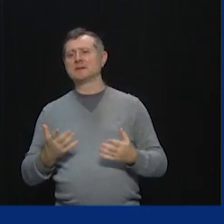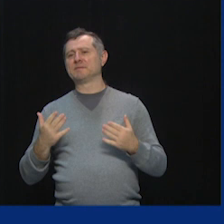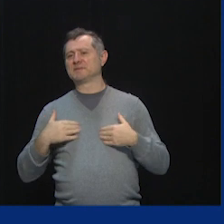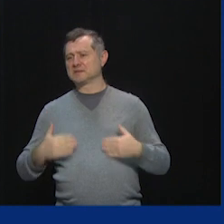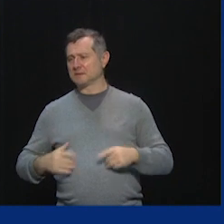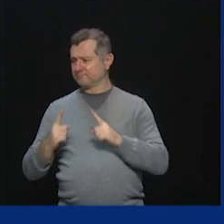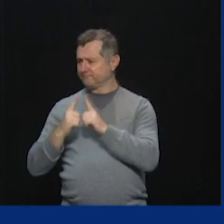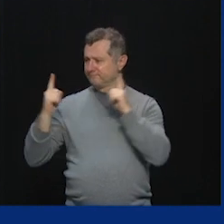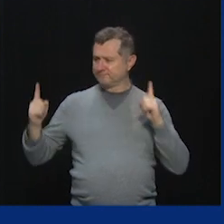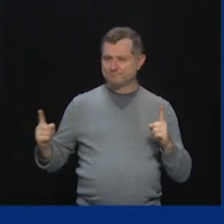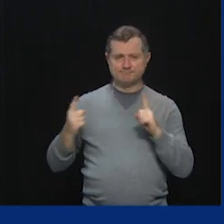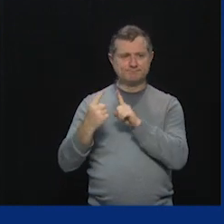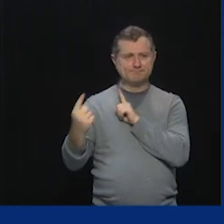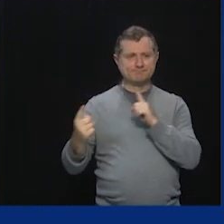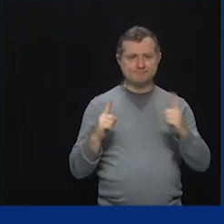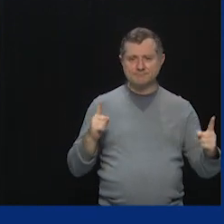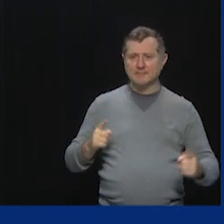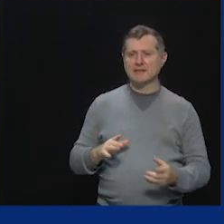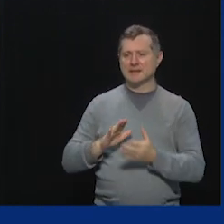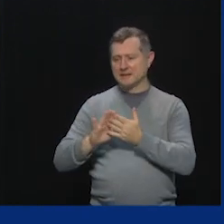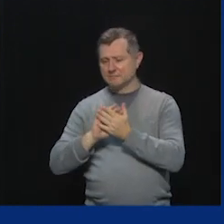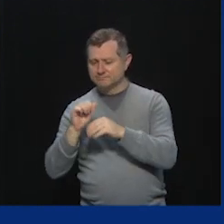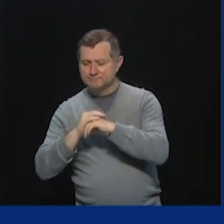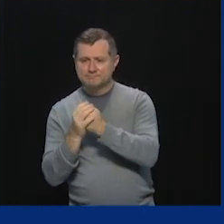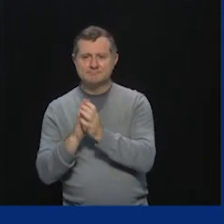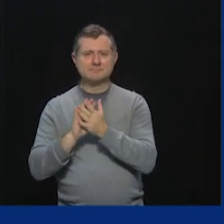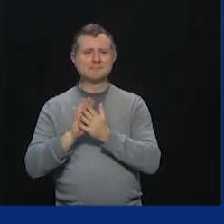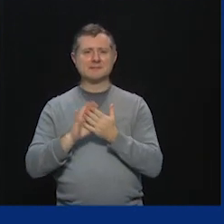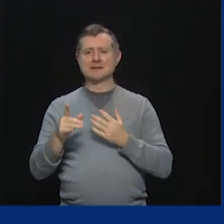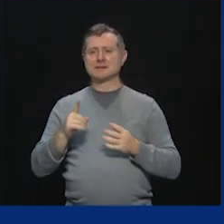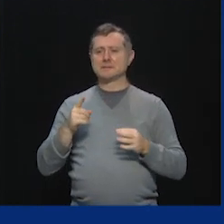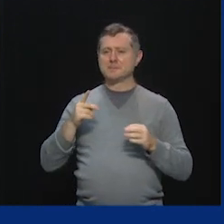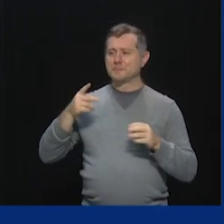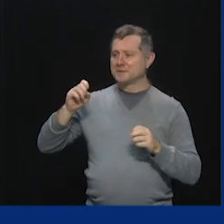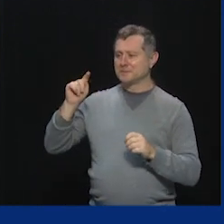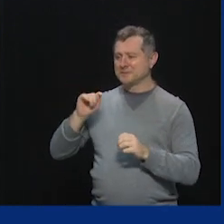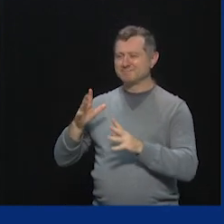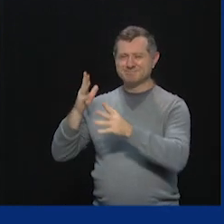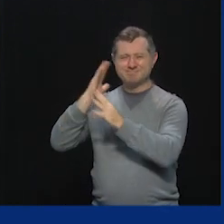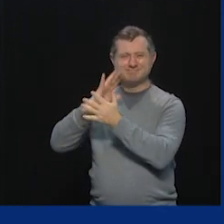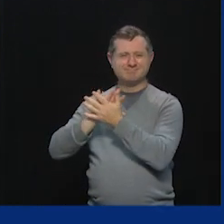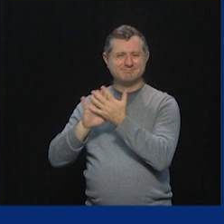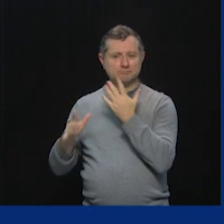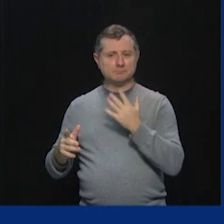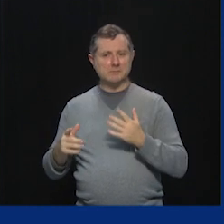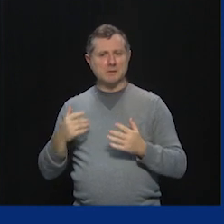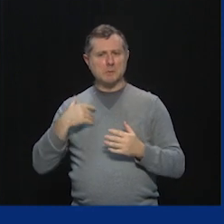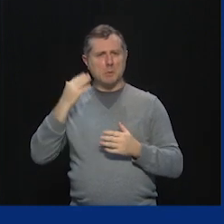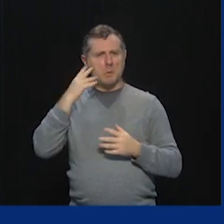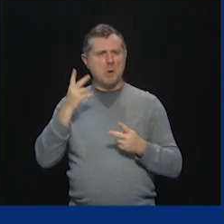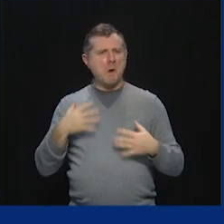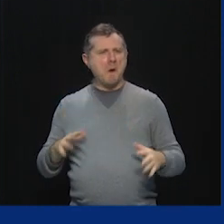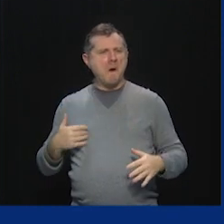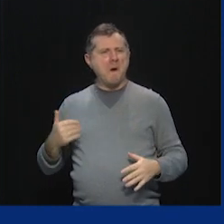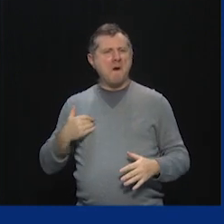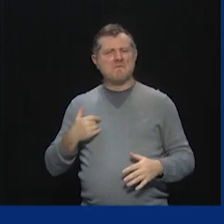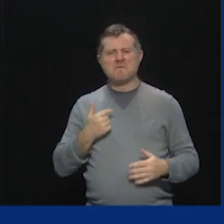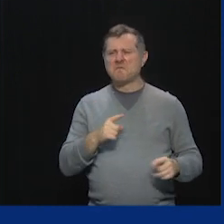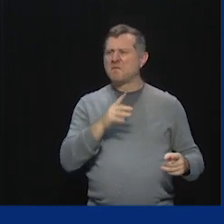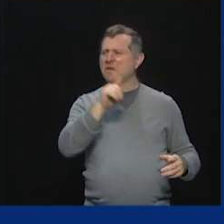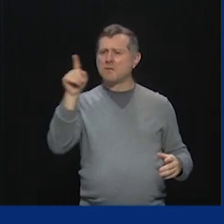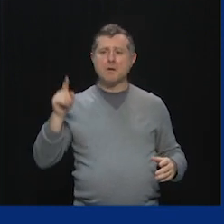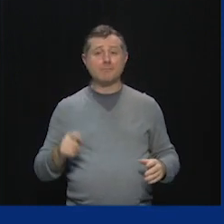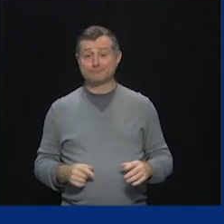disinfection, and personal protective equipment. And there are many, everyone thinks, well, that's already happening. No, there are many workplaces where people,